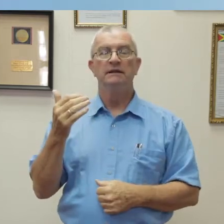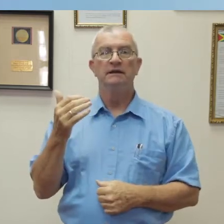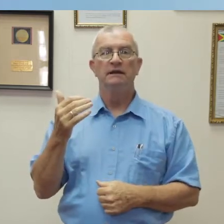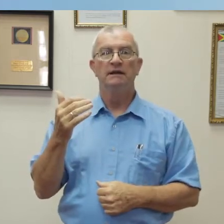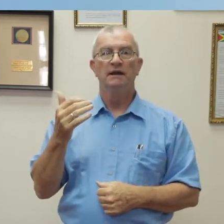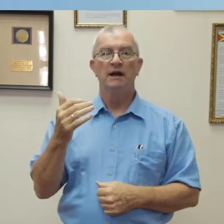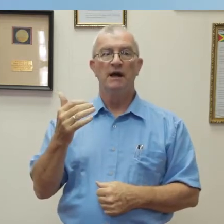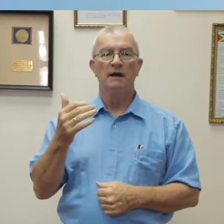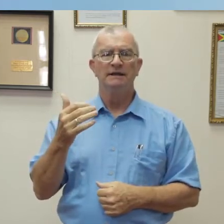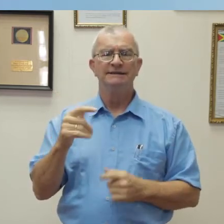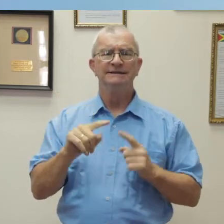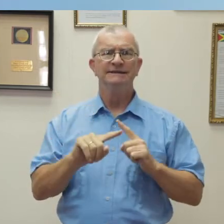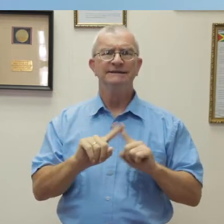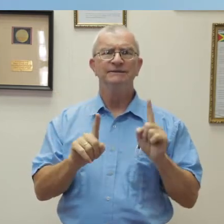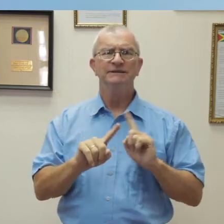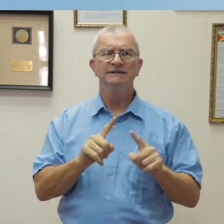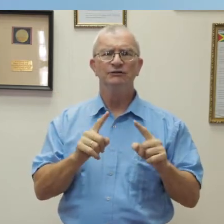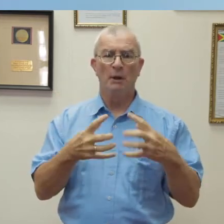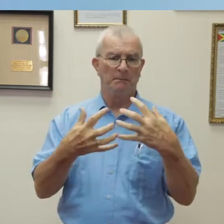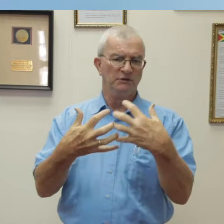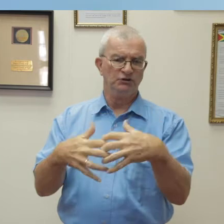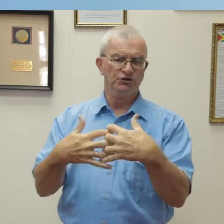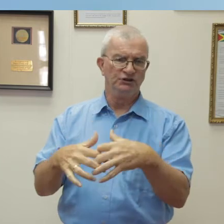various machines